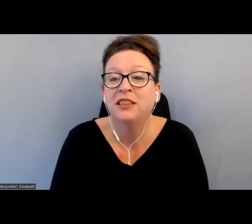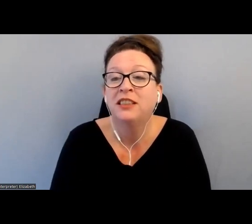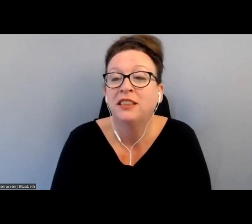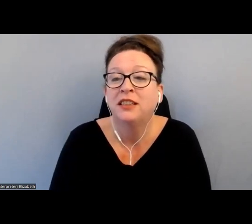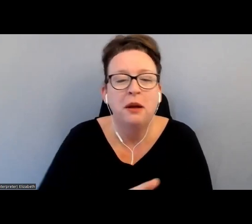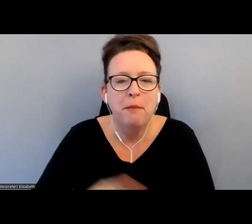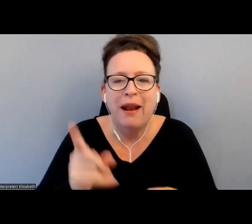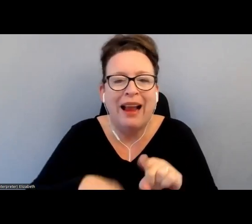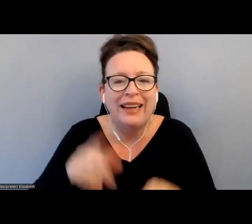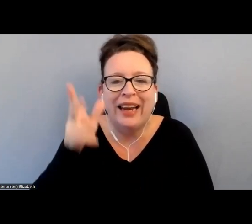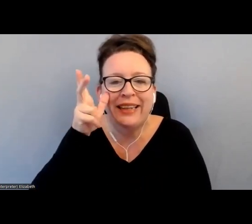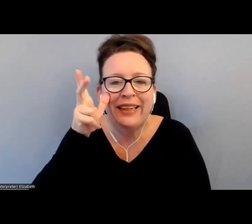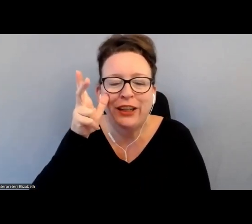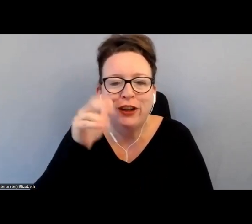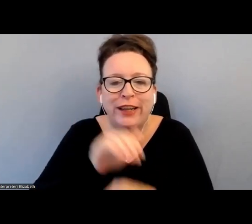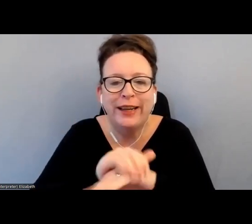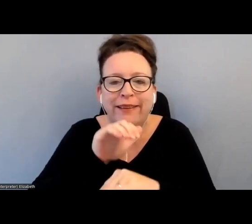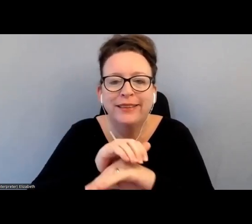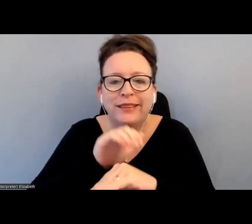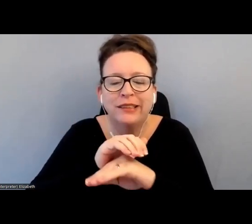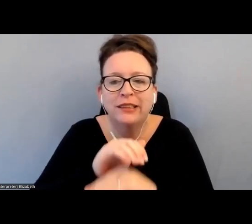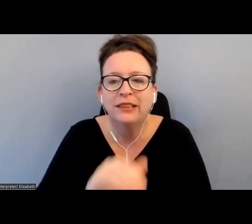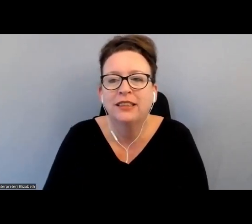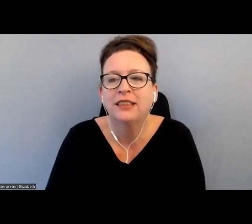but I cannot hear English.